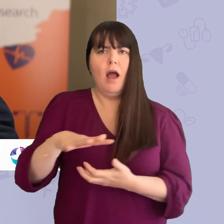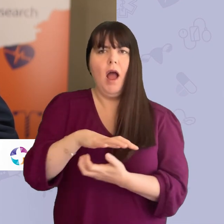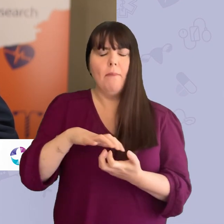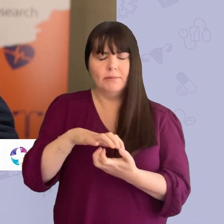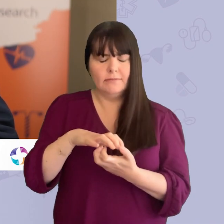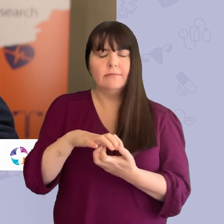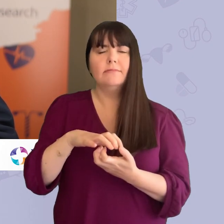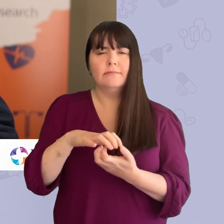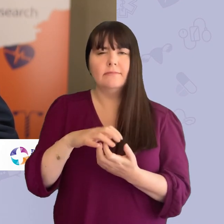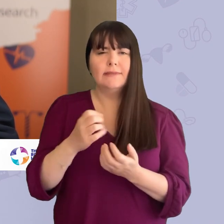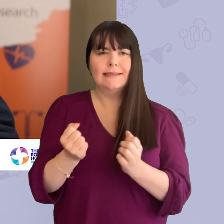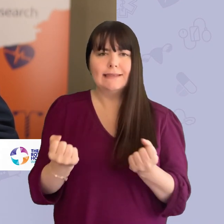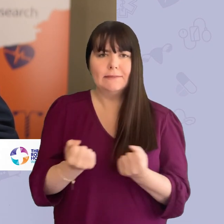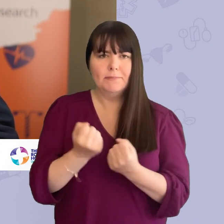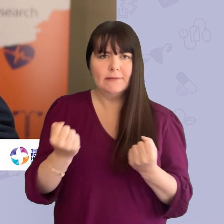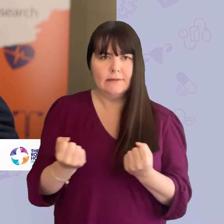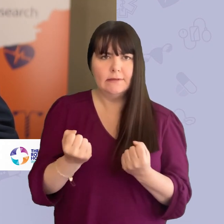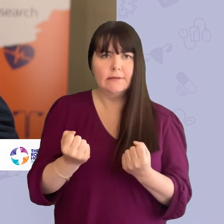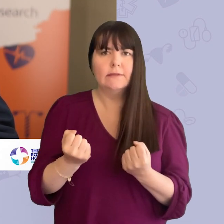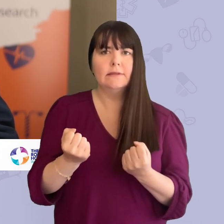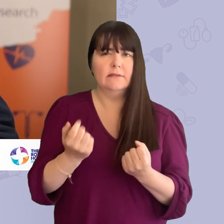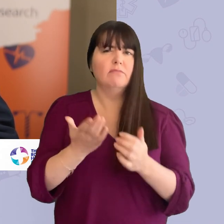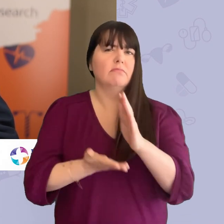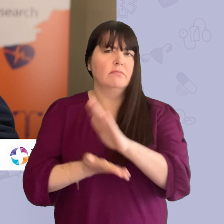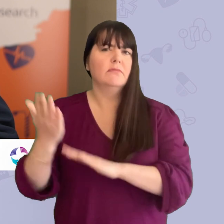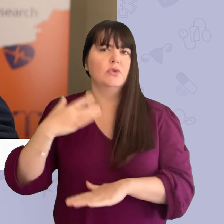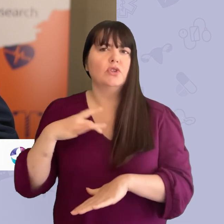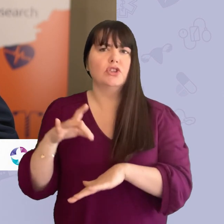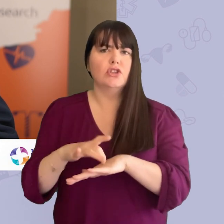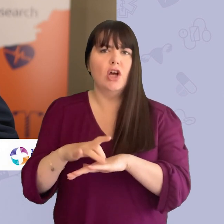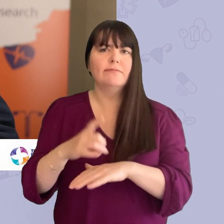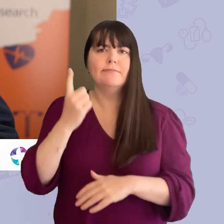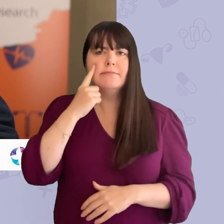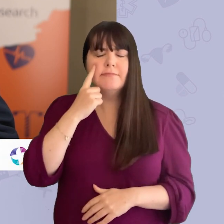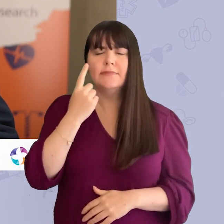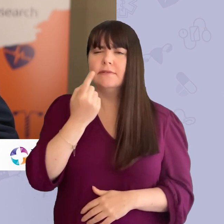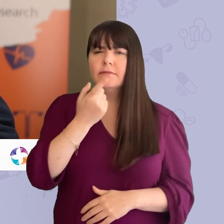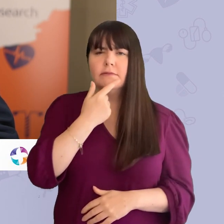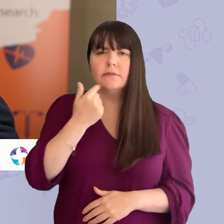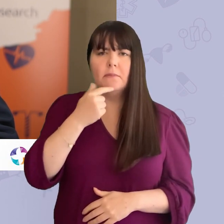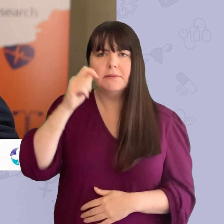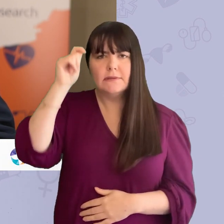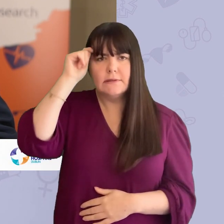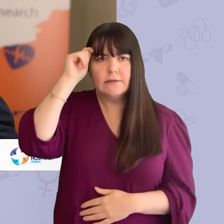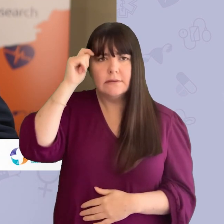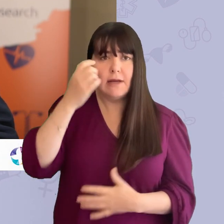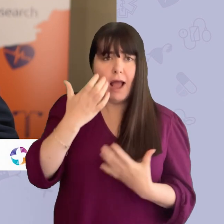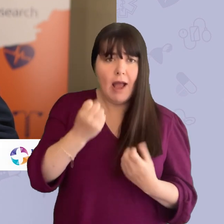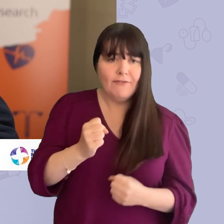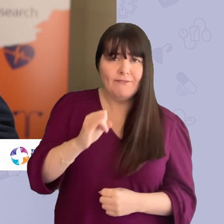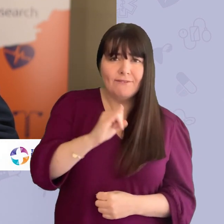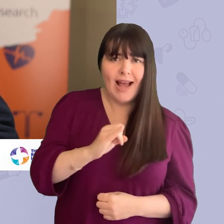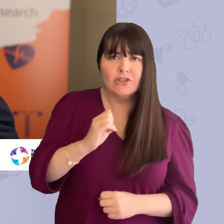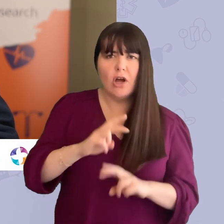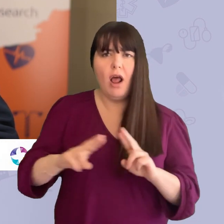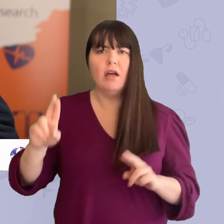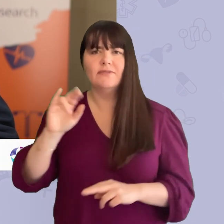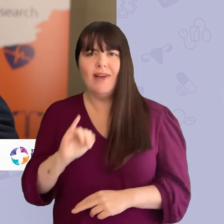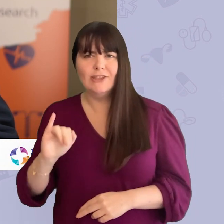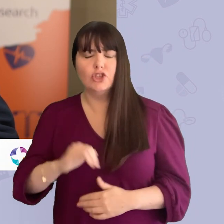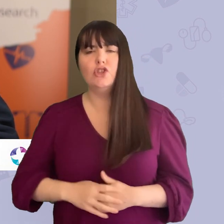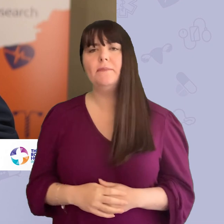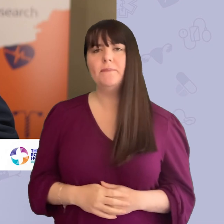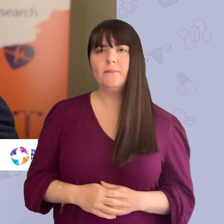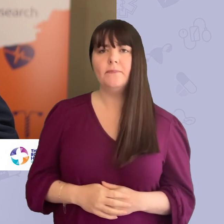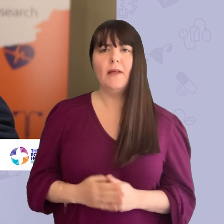a urinary tract infection, and in that situation you should attend your GP for a very simple test of the urine to check